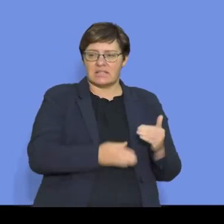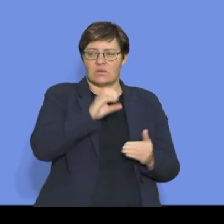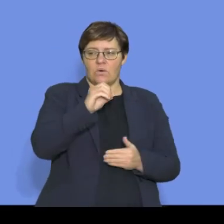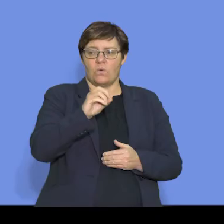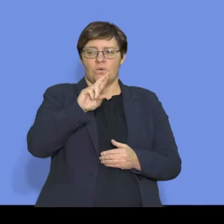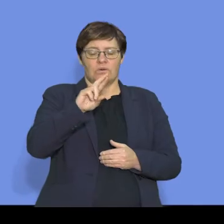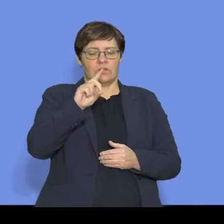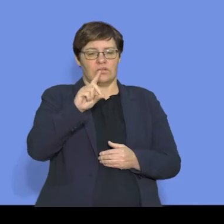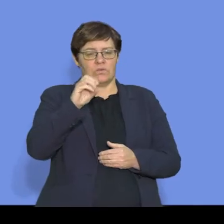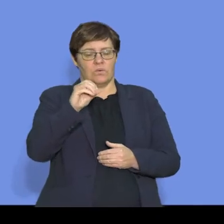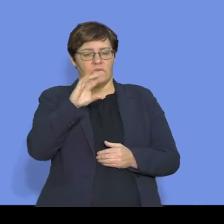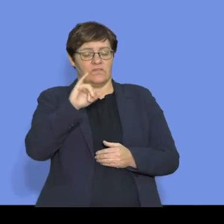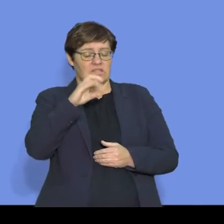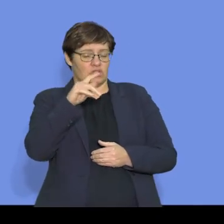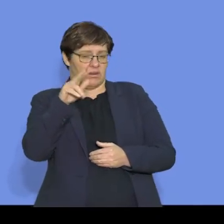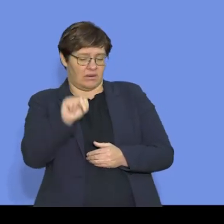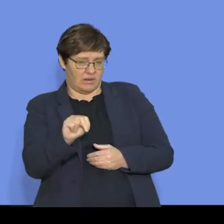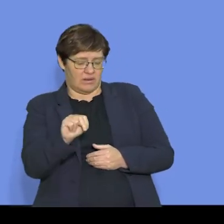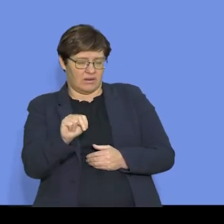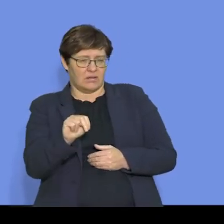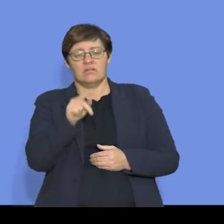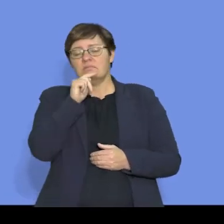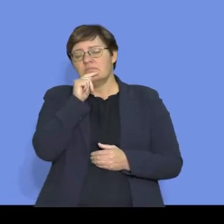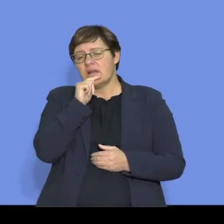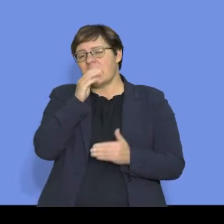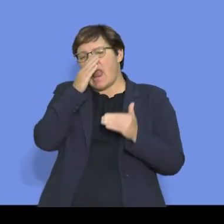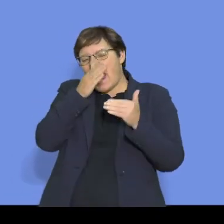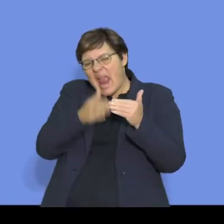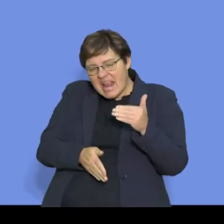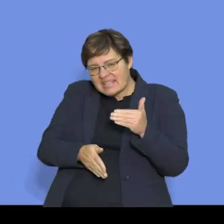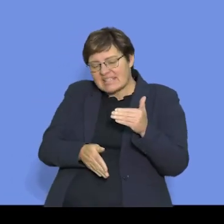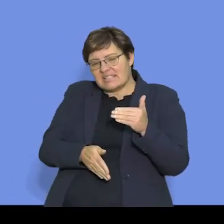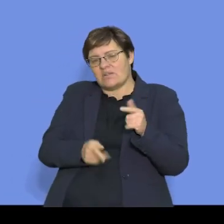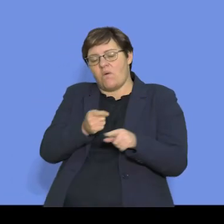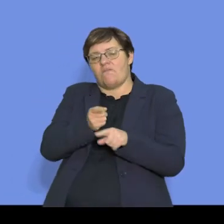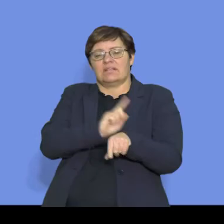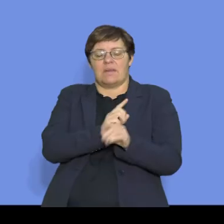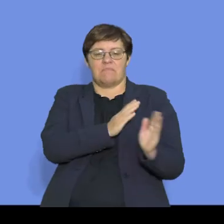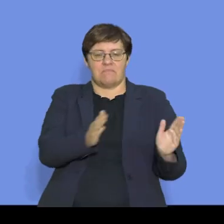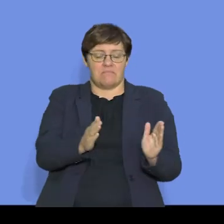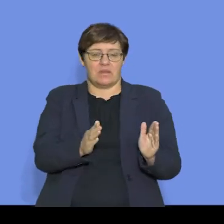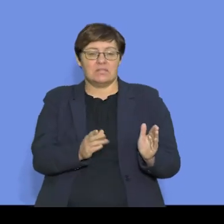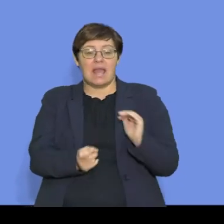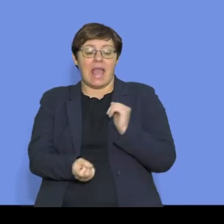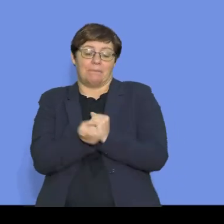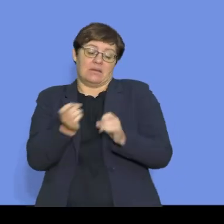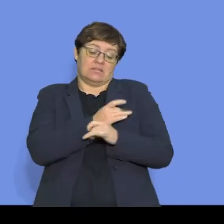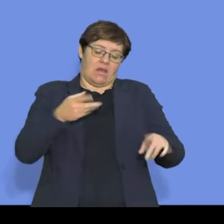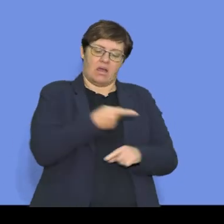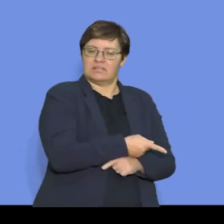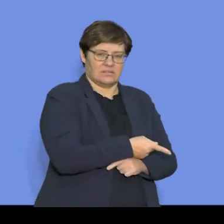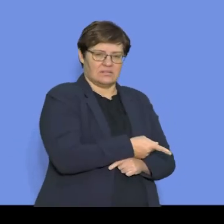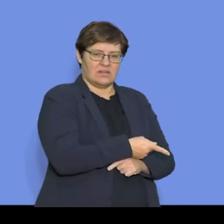the Ordovician. And we usually talk about the end of a particular period. We never say it happened at the